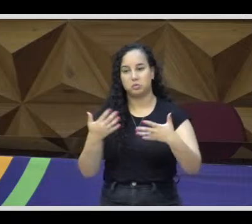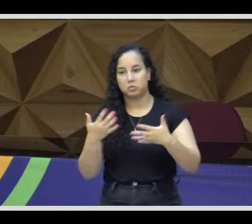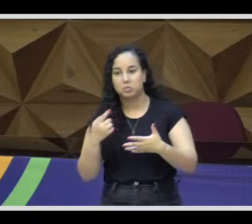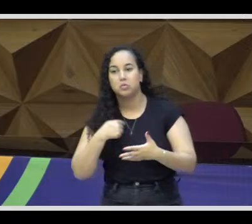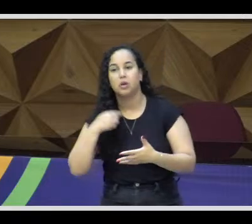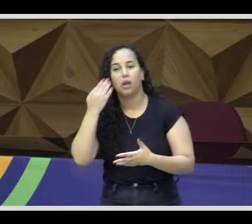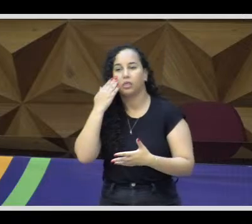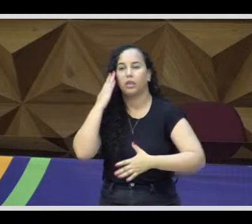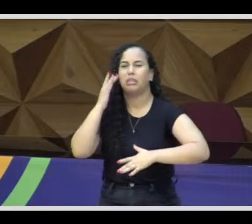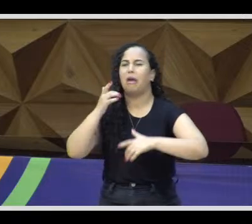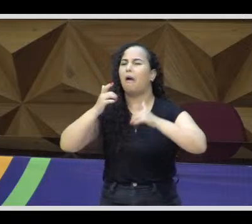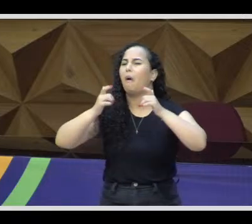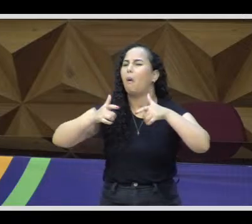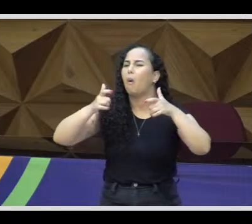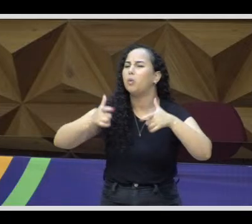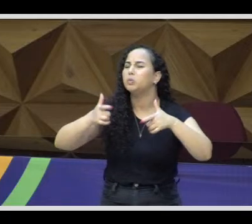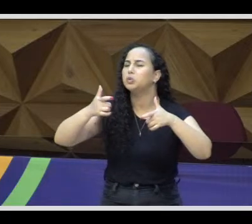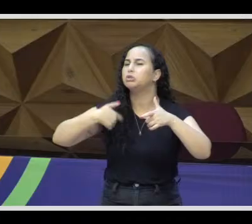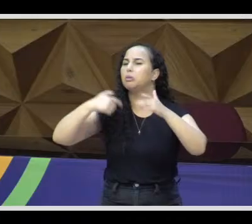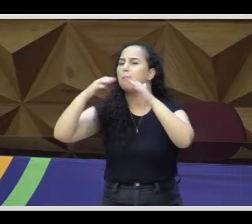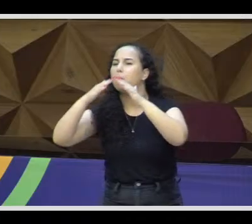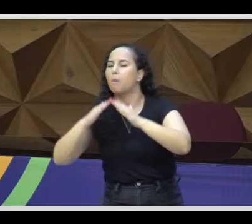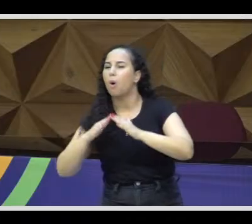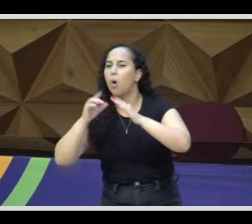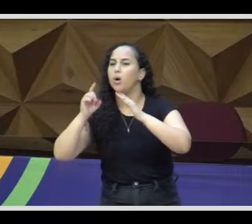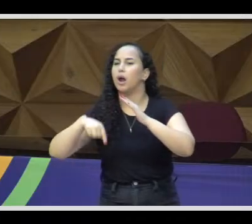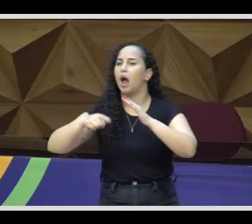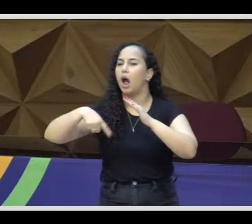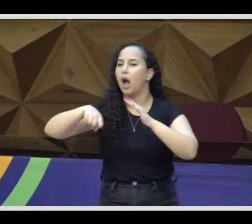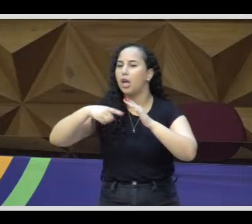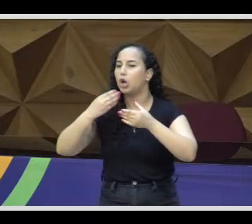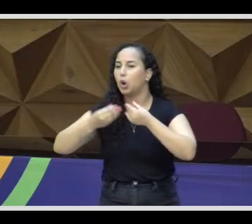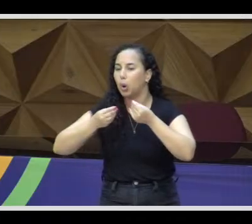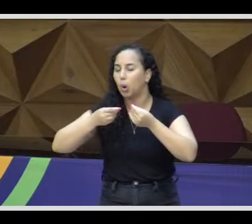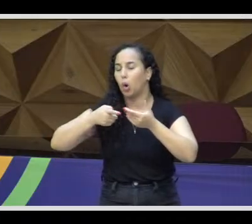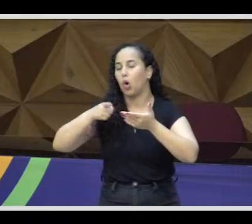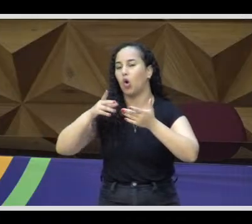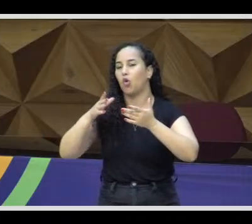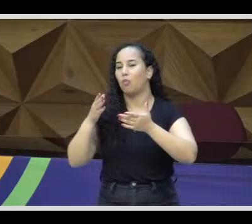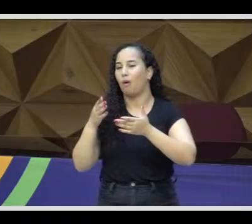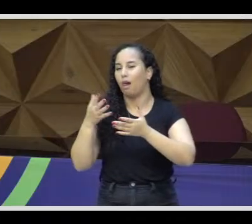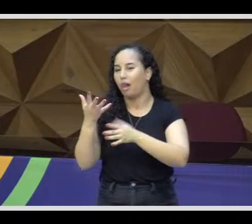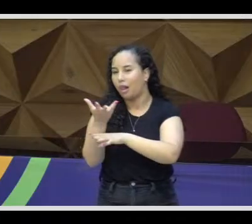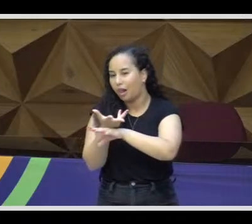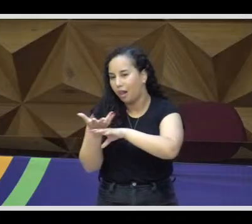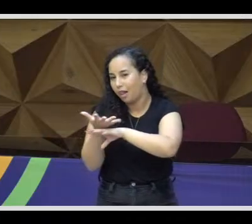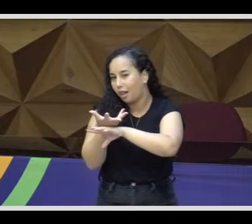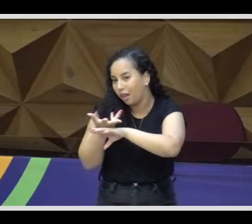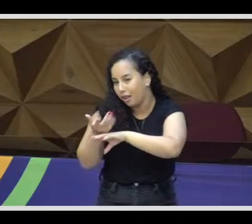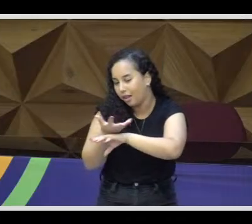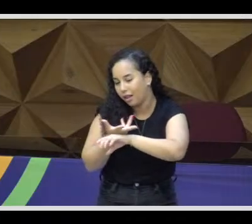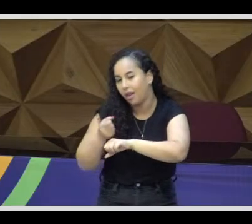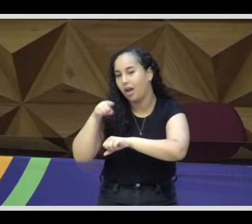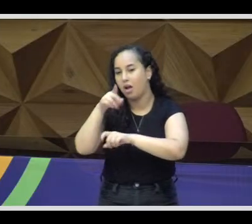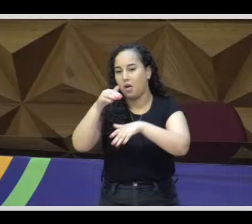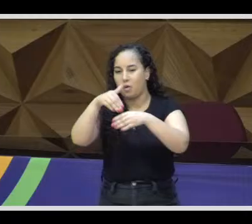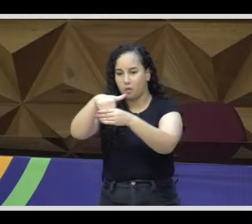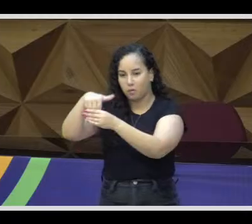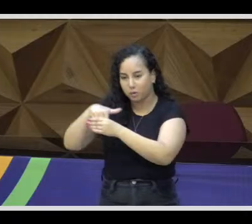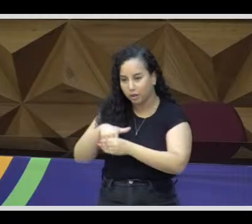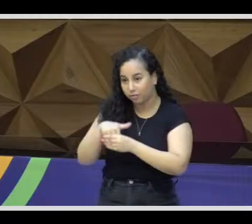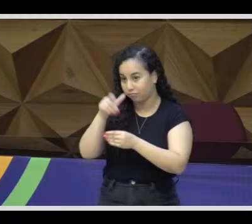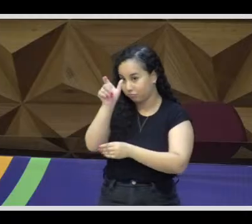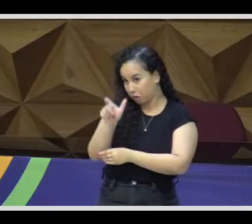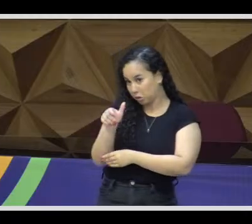understand where are the voters who can be convinced. Because what we have realized so far is